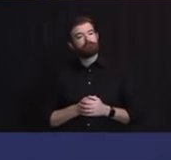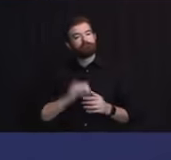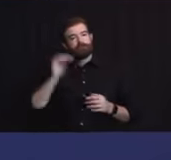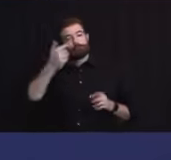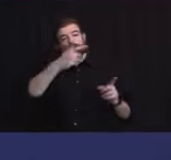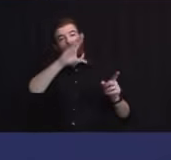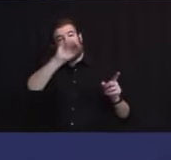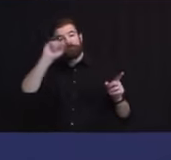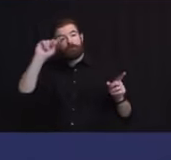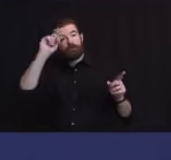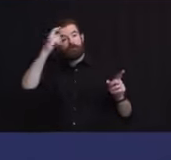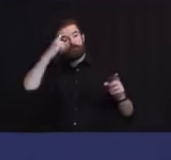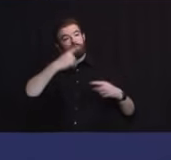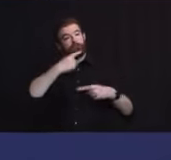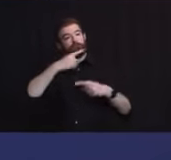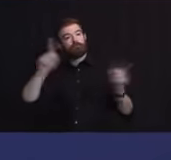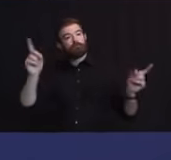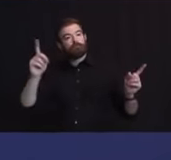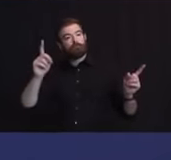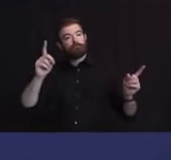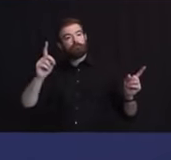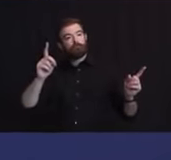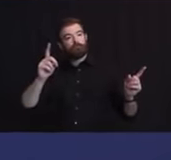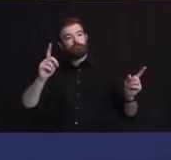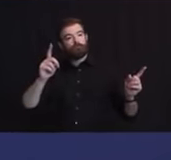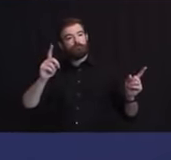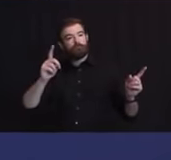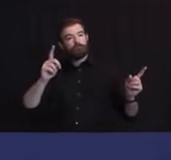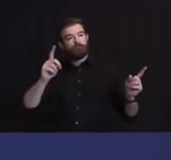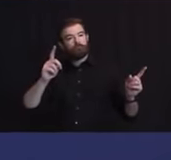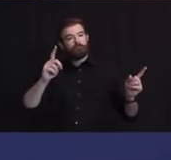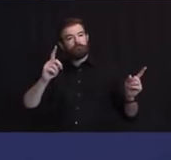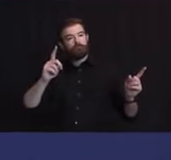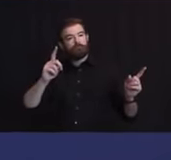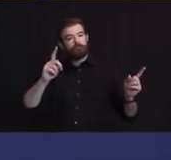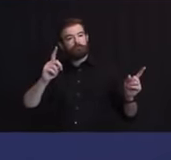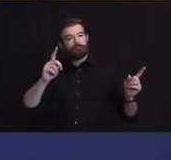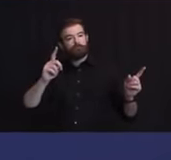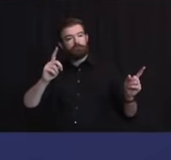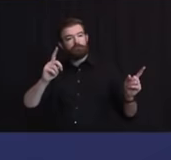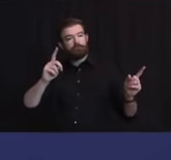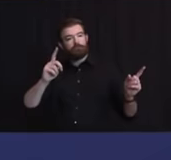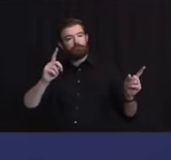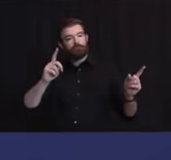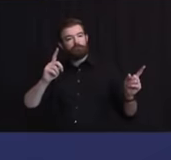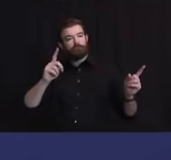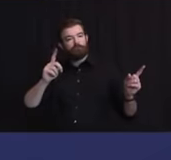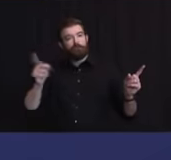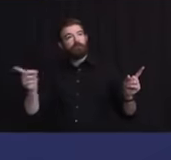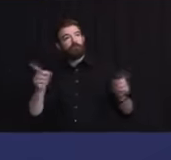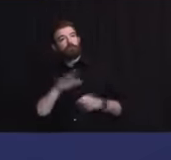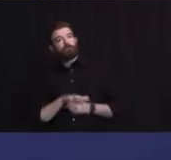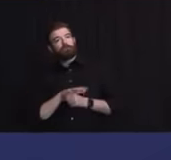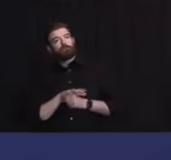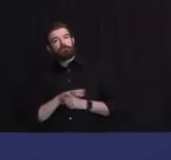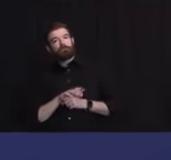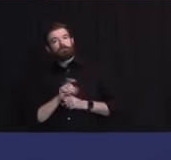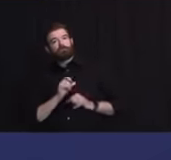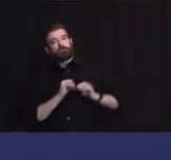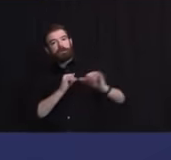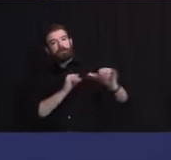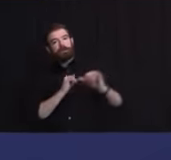dining some time ago? I have to give you a two-part answer on this one. First part, zero, no pressure. I mean, why all of a sudden will we